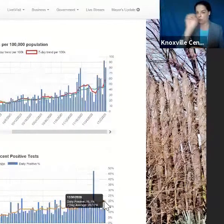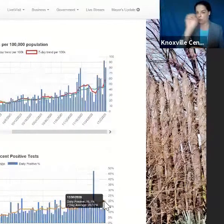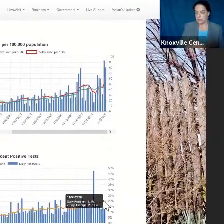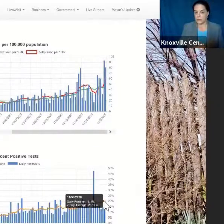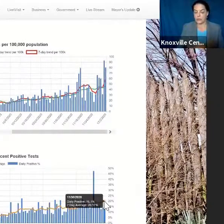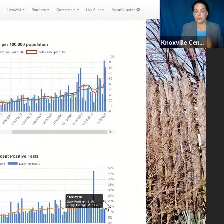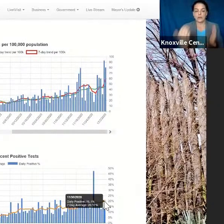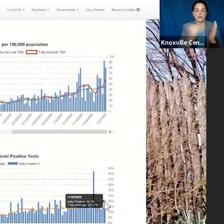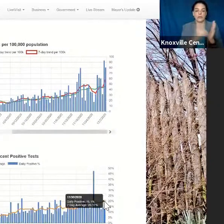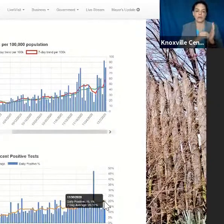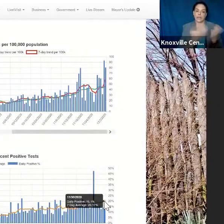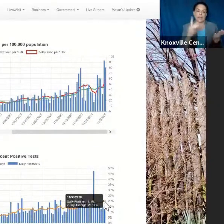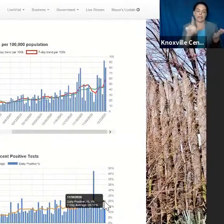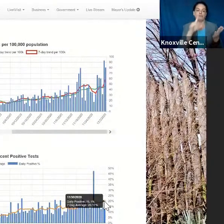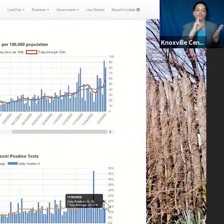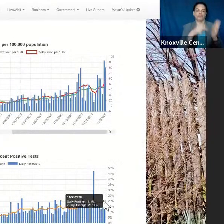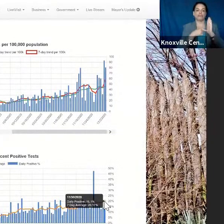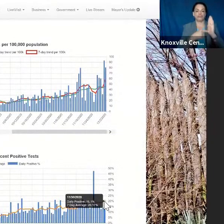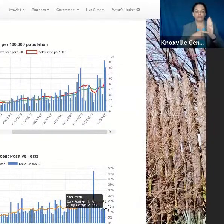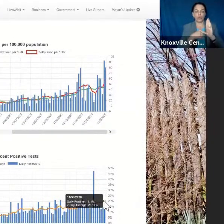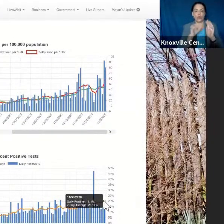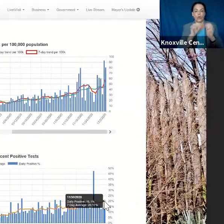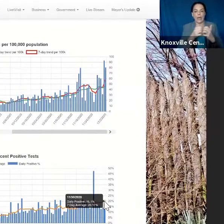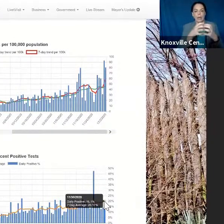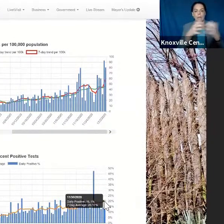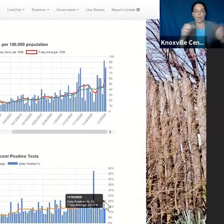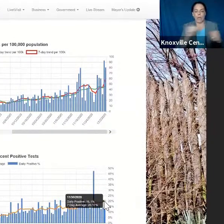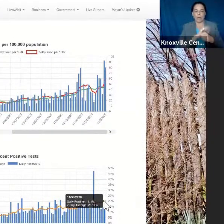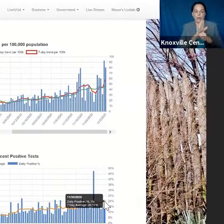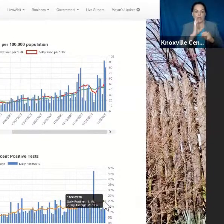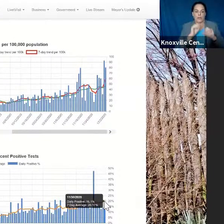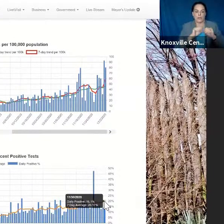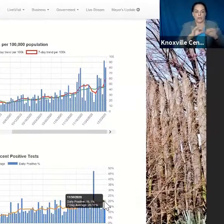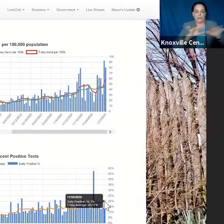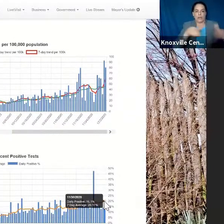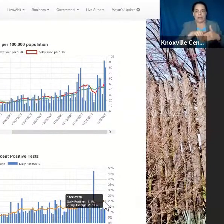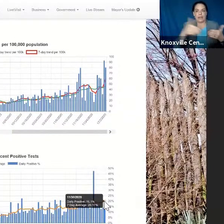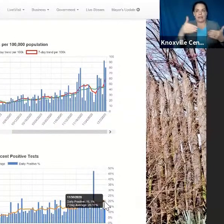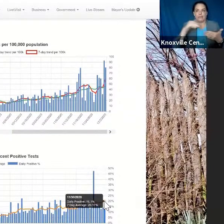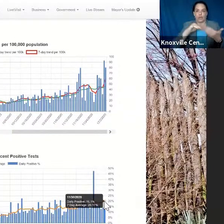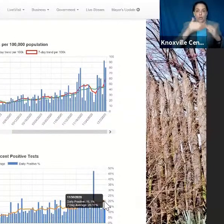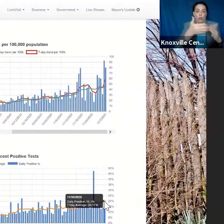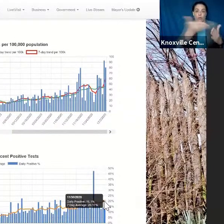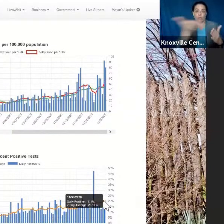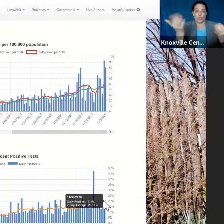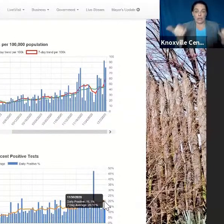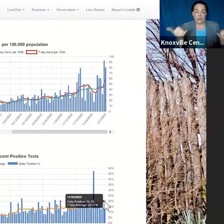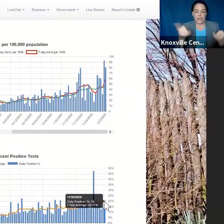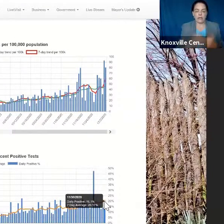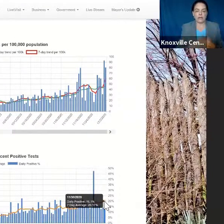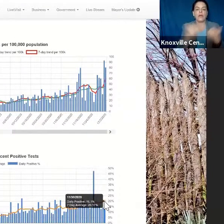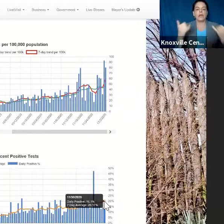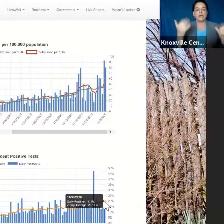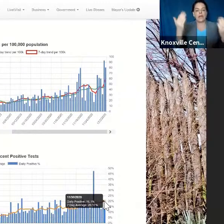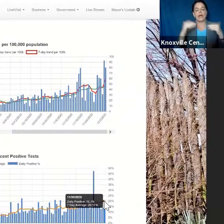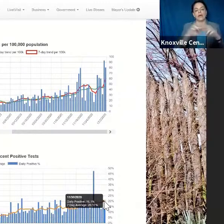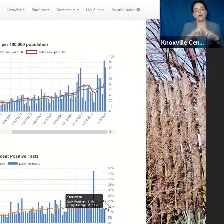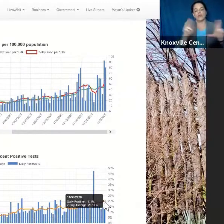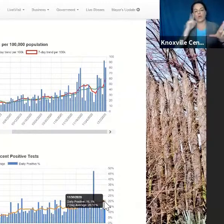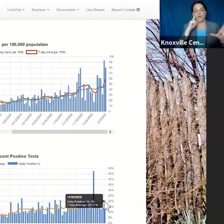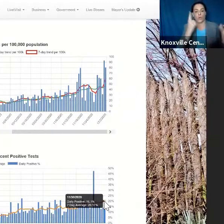Again, just really demonstrates the amount of disease burden that's in the community. And with that, we'll open it up for